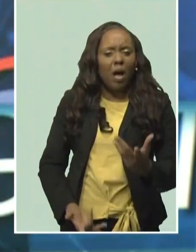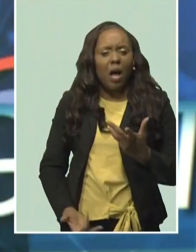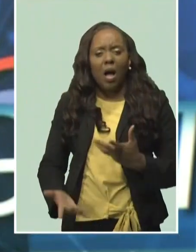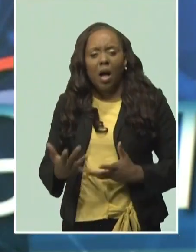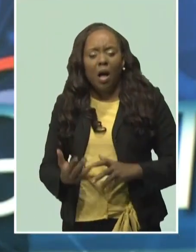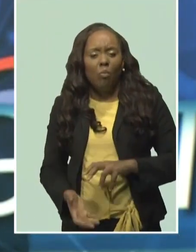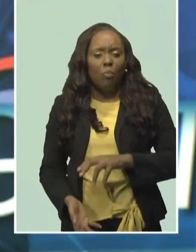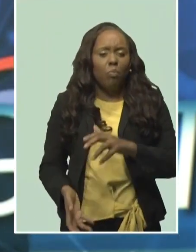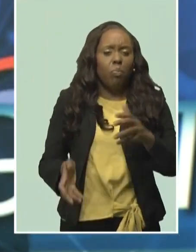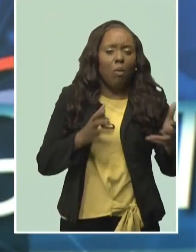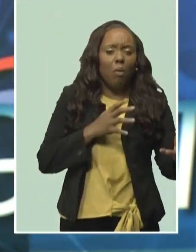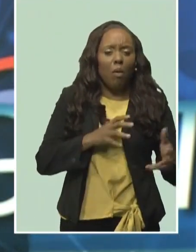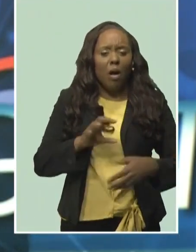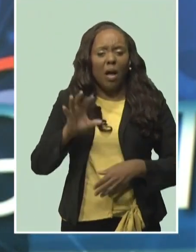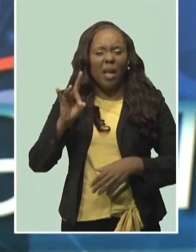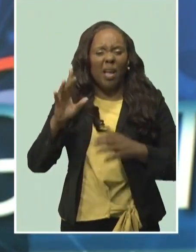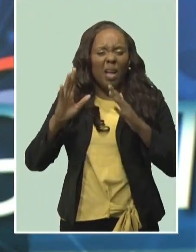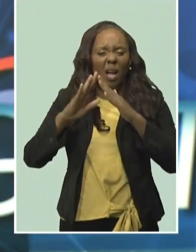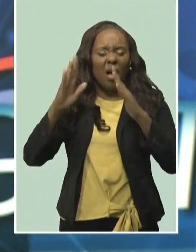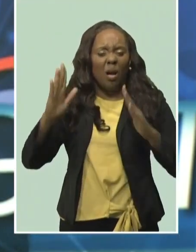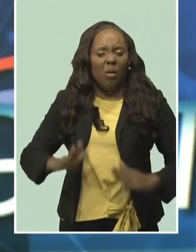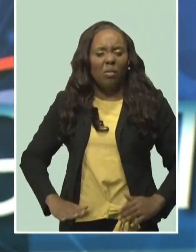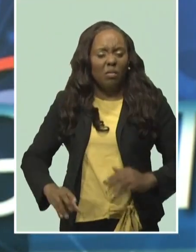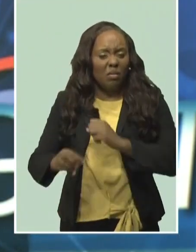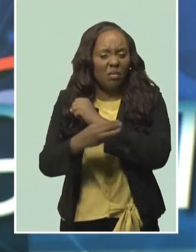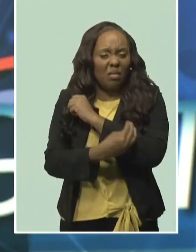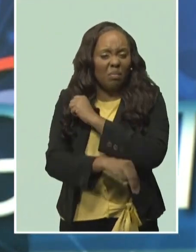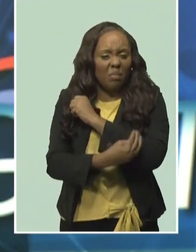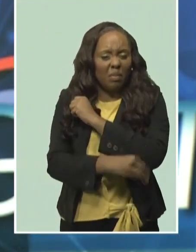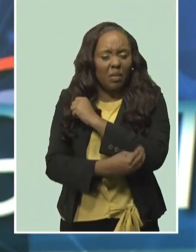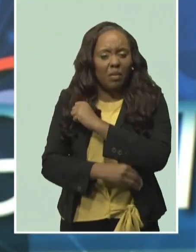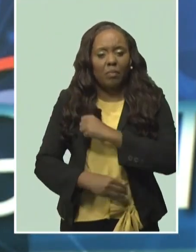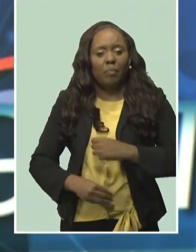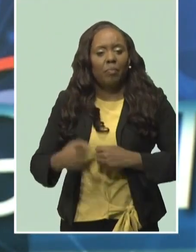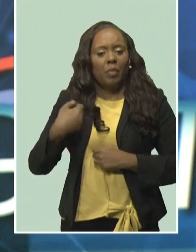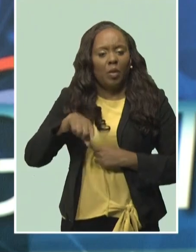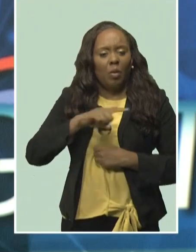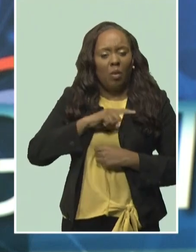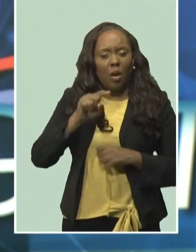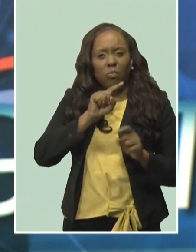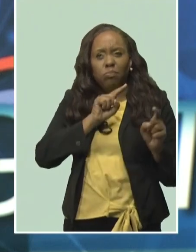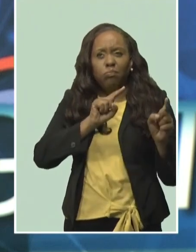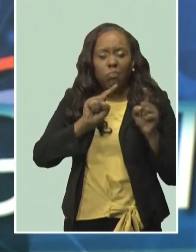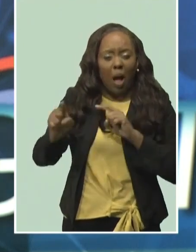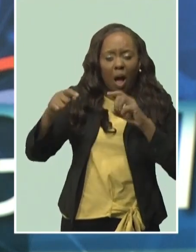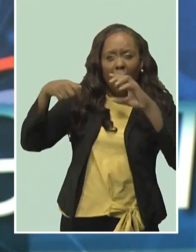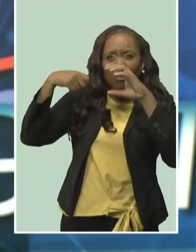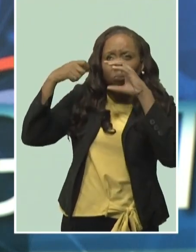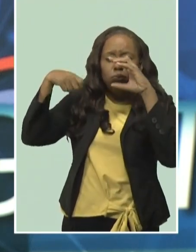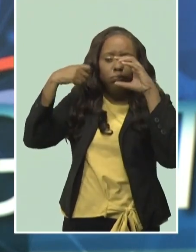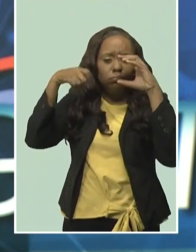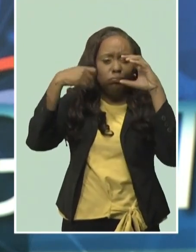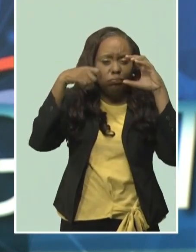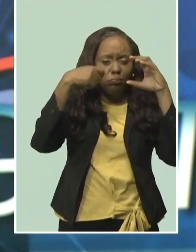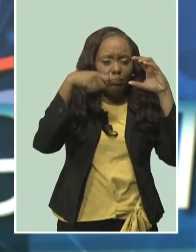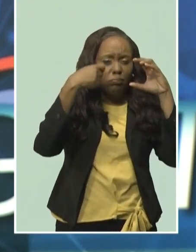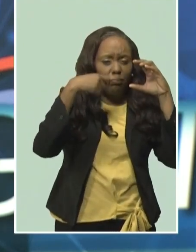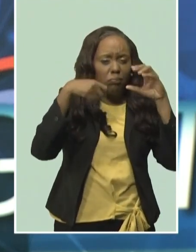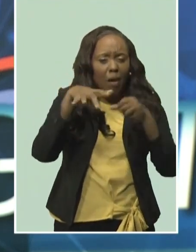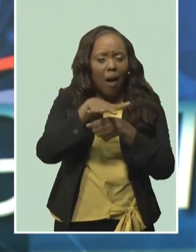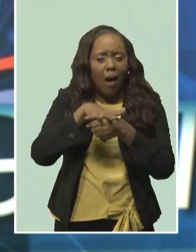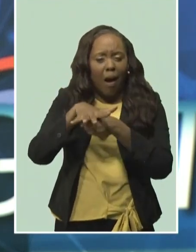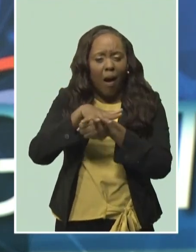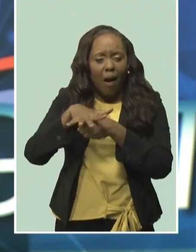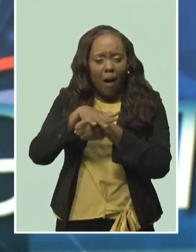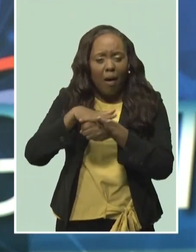in a densely populated St. Michael district. A CBC News team of cameraman Christopher Wood and Trevor Thorpe was quickly